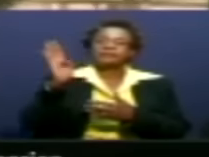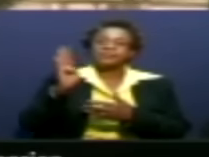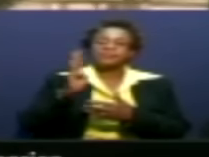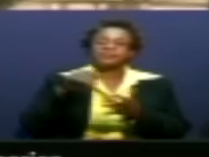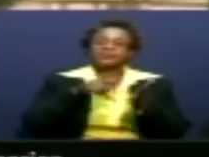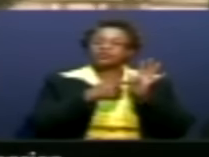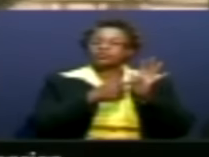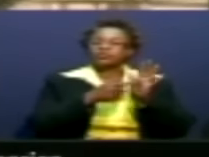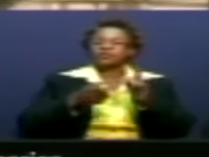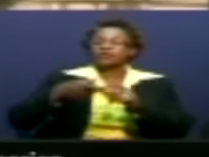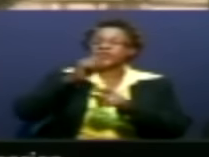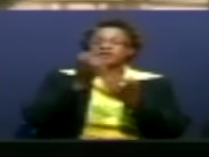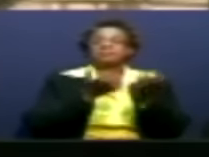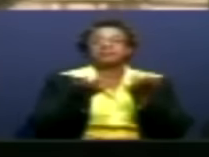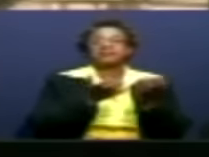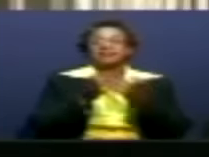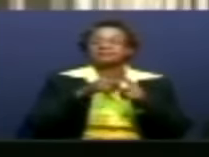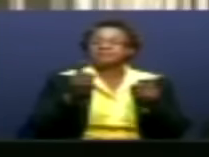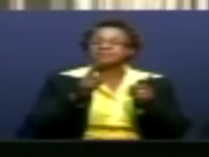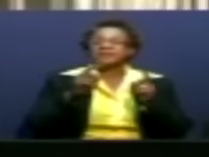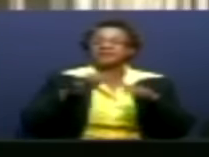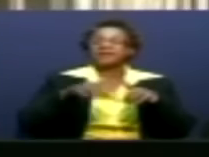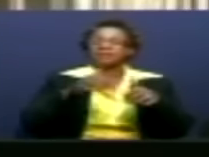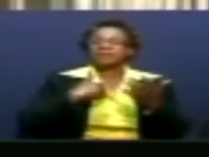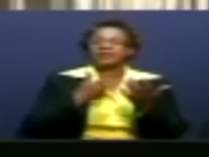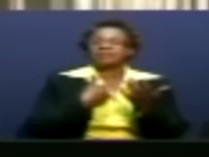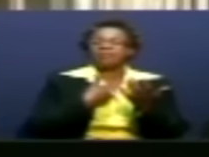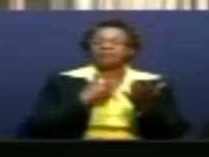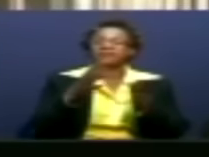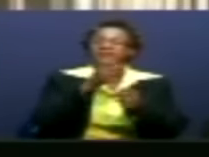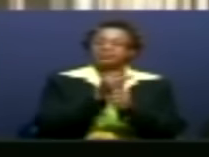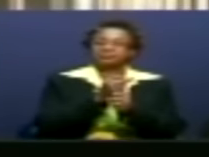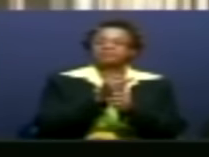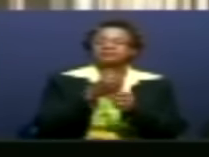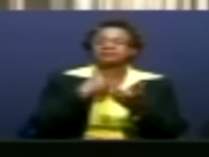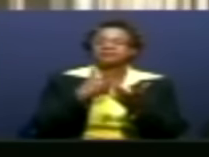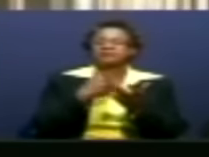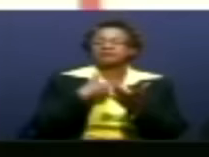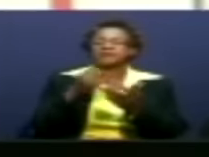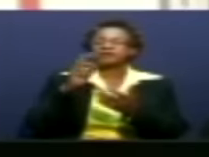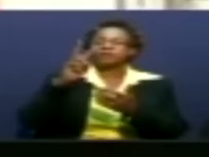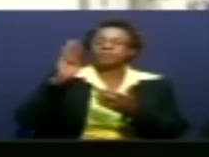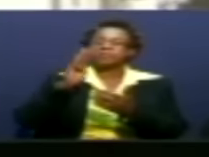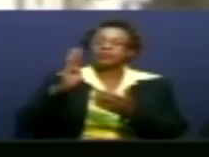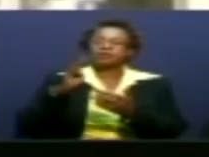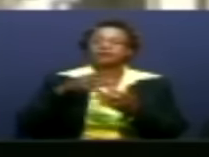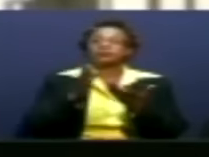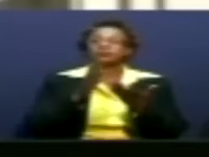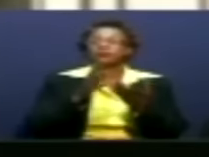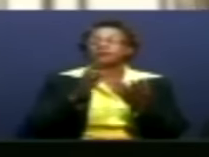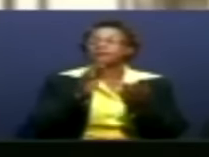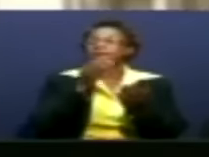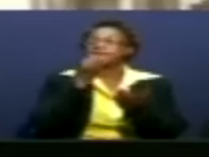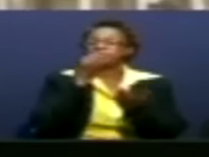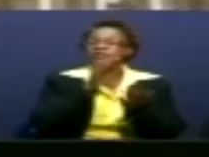indication of growth in business. He says the farm had received 200 million shillings out of 300 million allocated towards strategic food reserve.